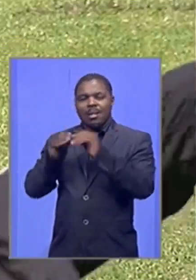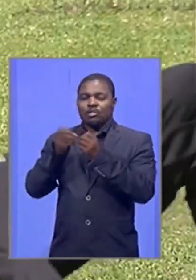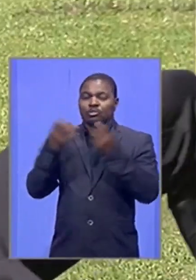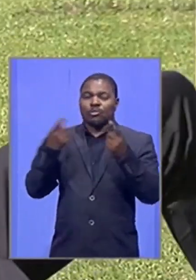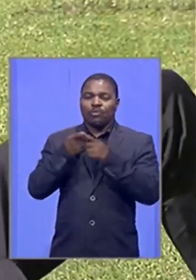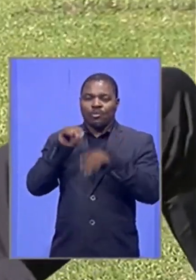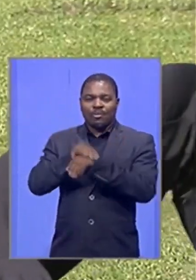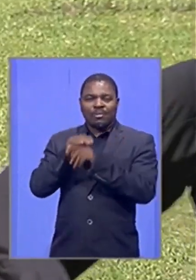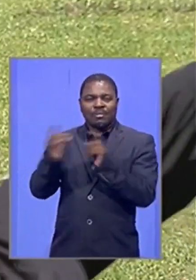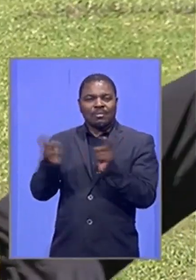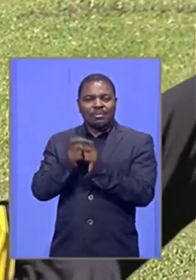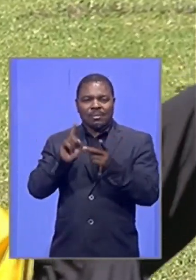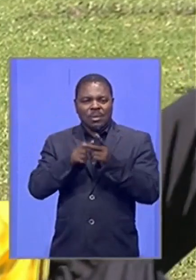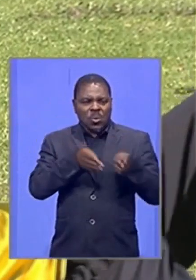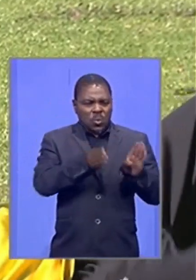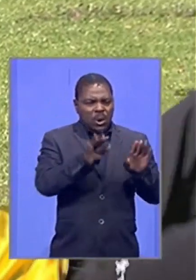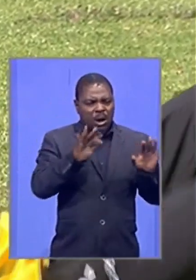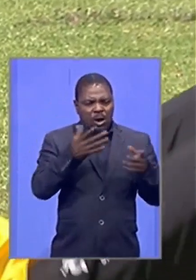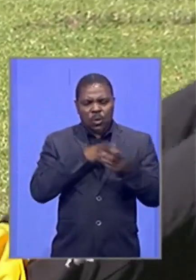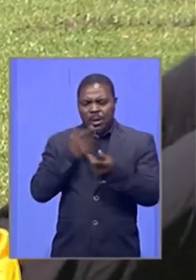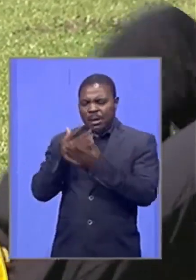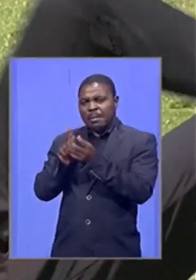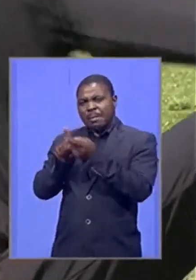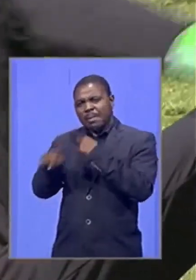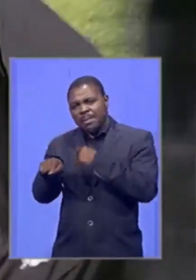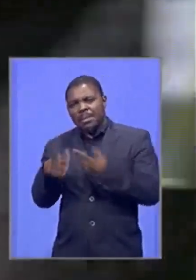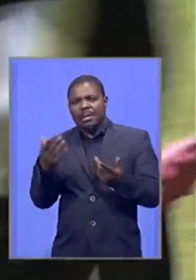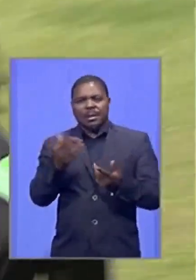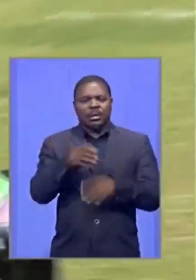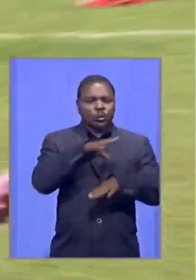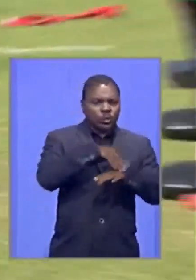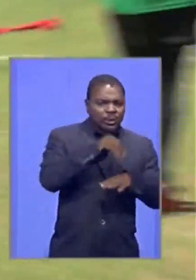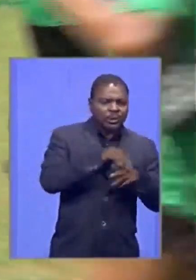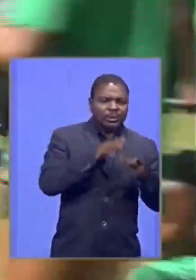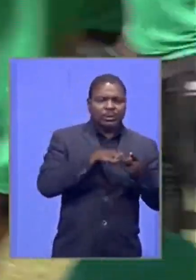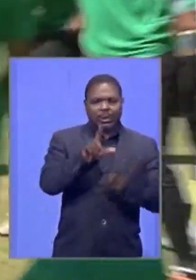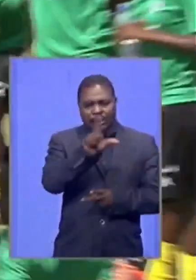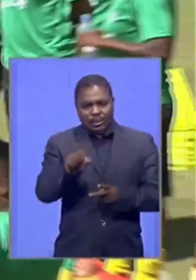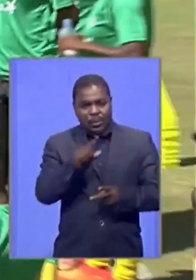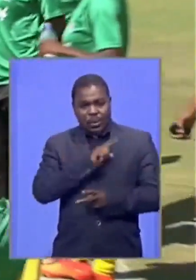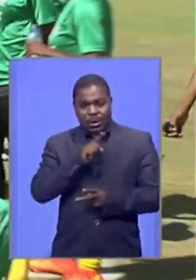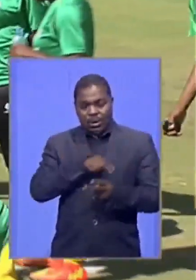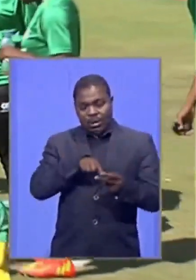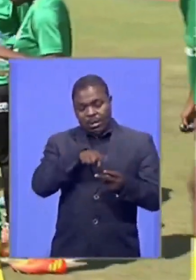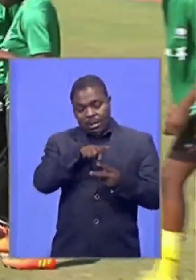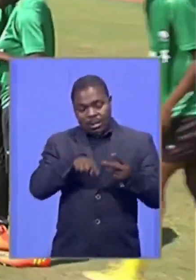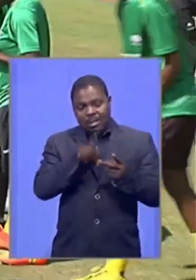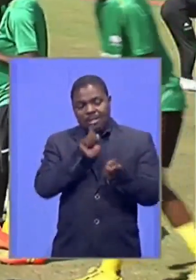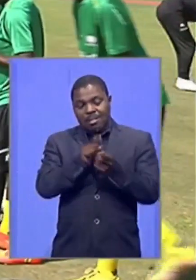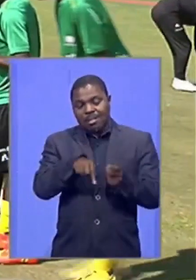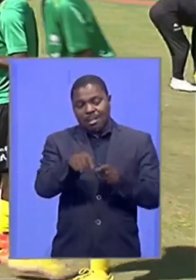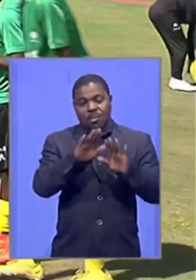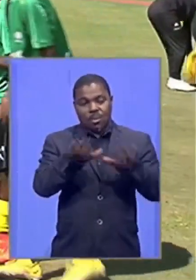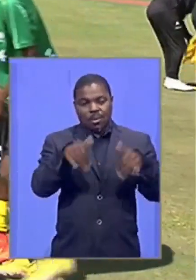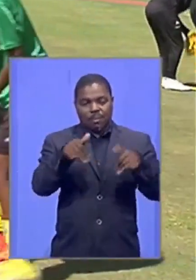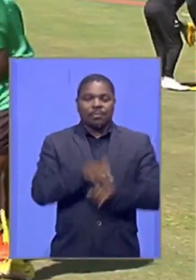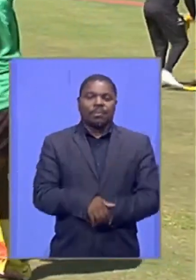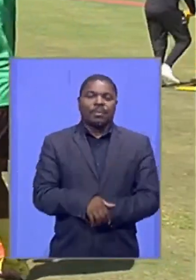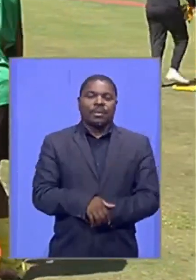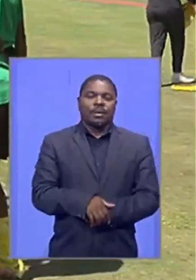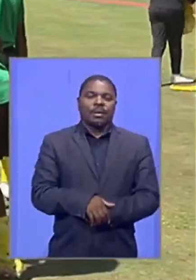amang amawa a ho hlola dihlopha tse kang Sweden le Italy ka ha ba tlo tiana le tsona dipapading tsa mohope wa lefatshe. Serbia is not going